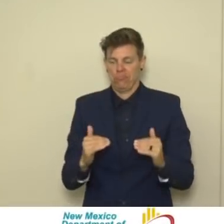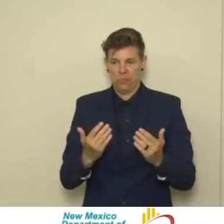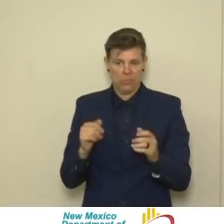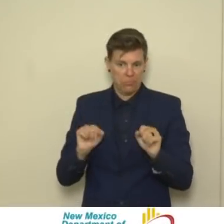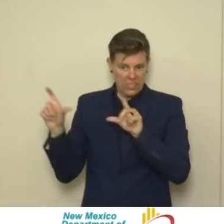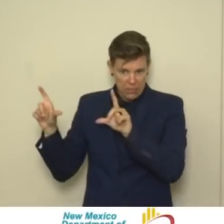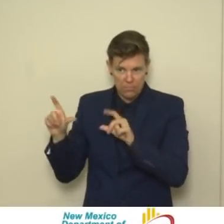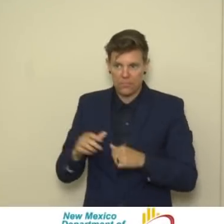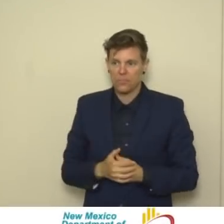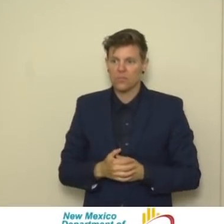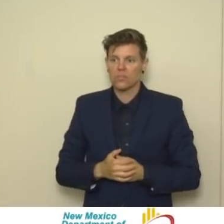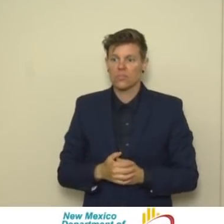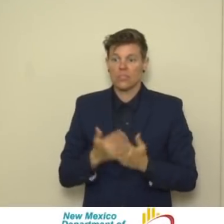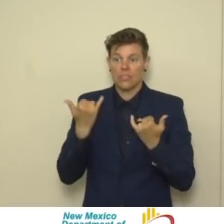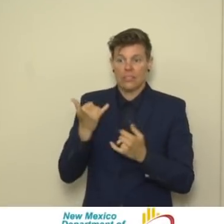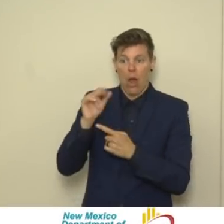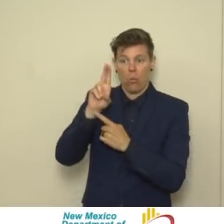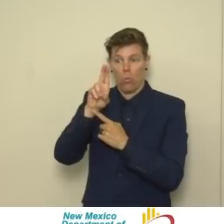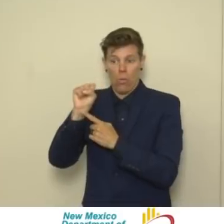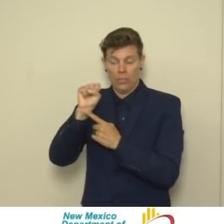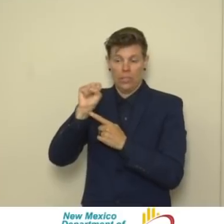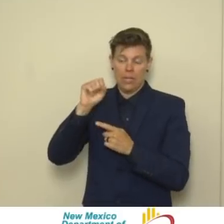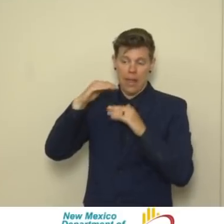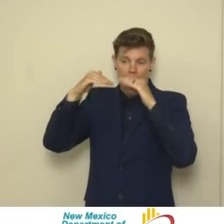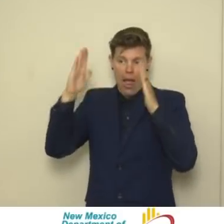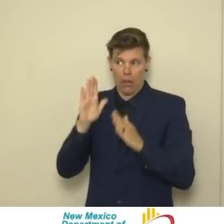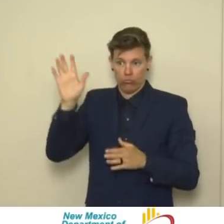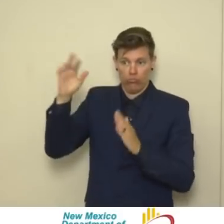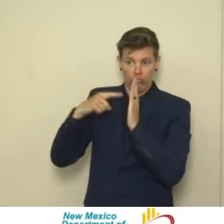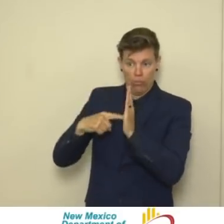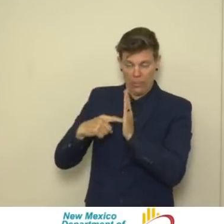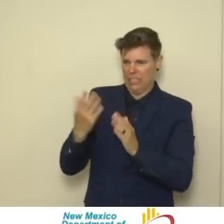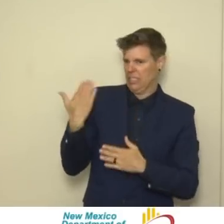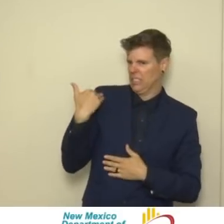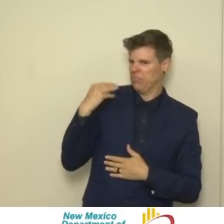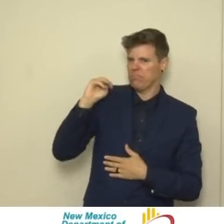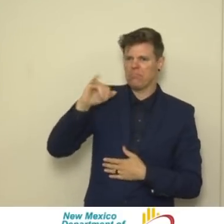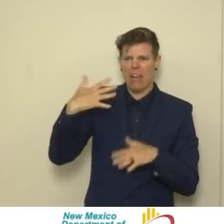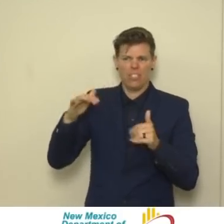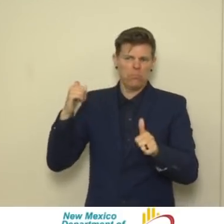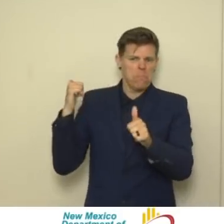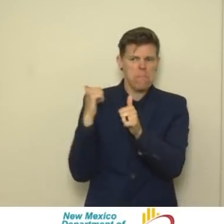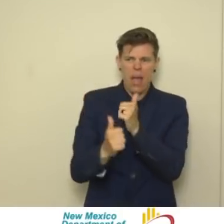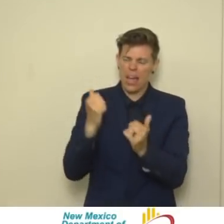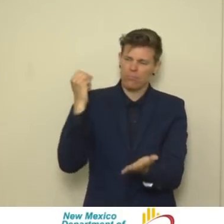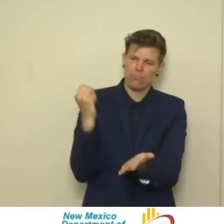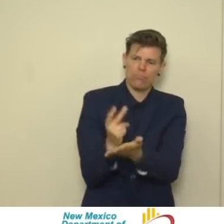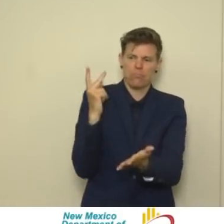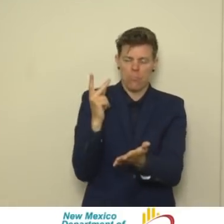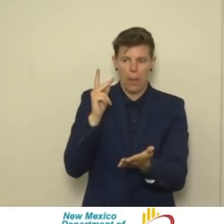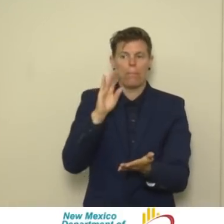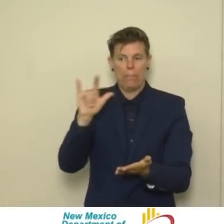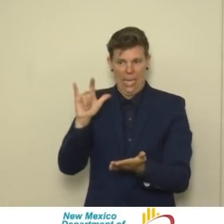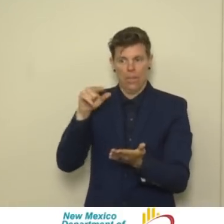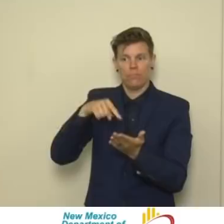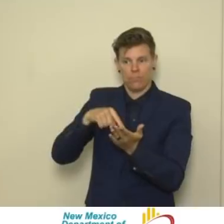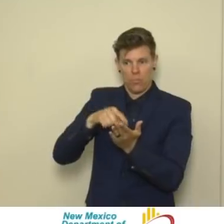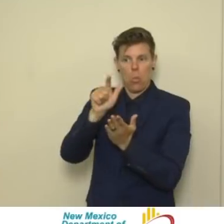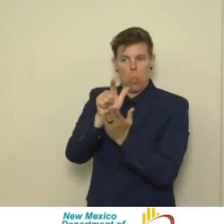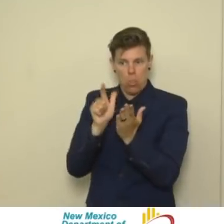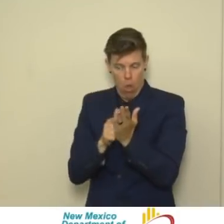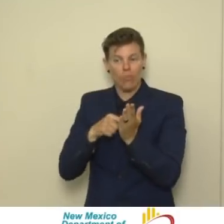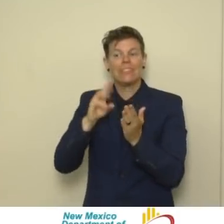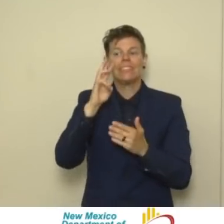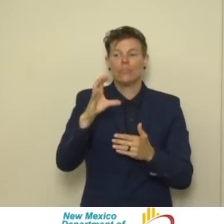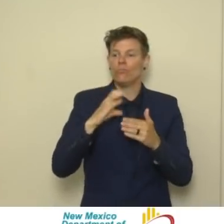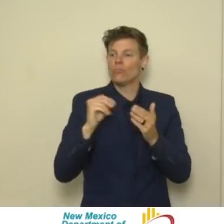U.S. House of Representatives back in May actually passed a bill that was granting that additional $600 per week